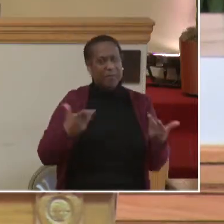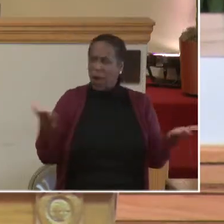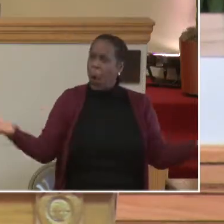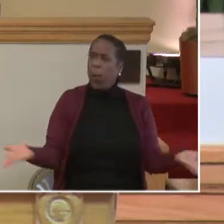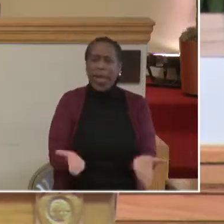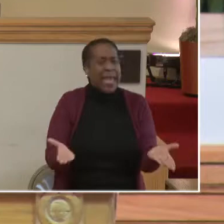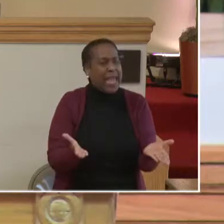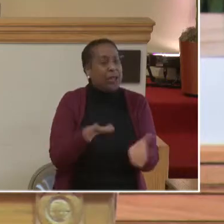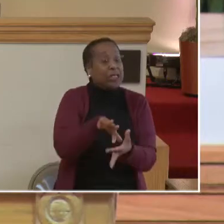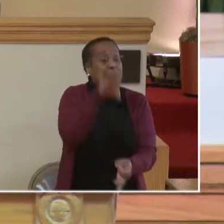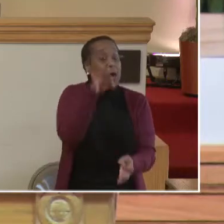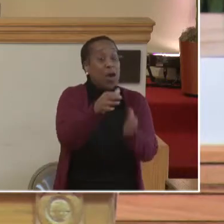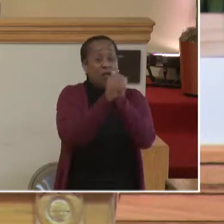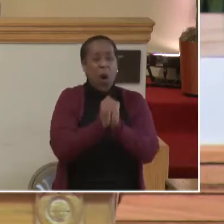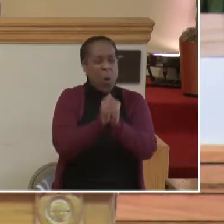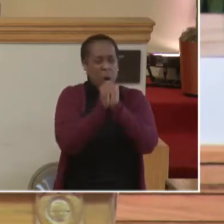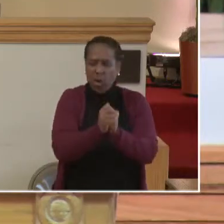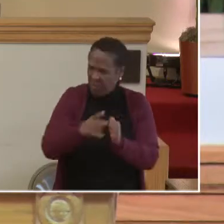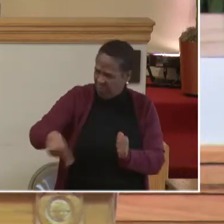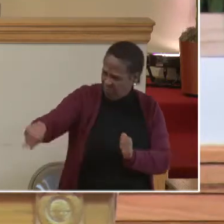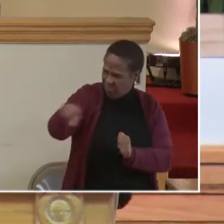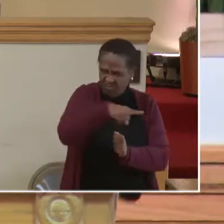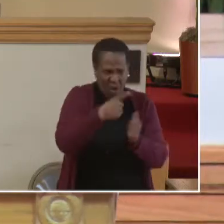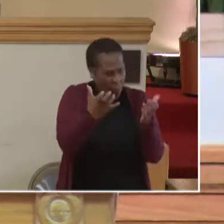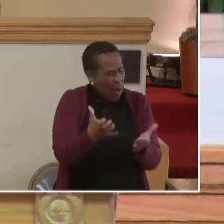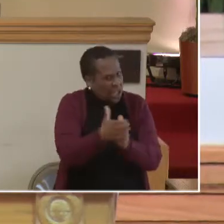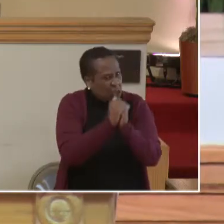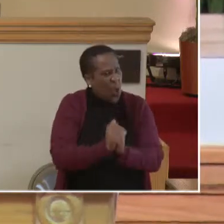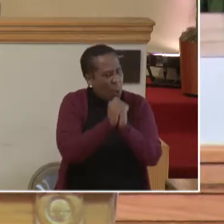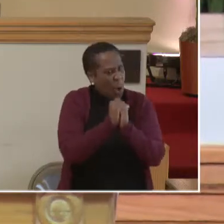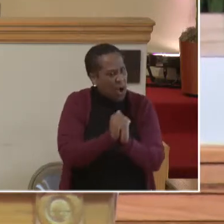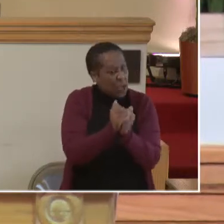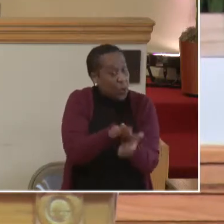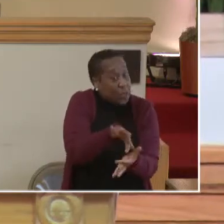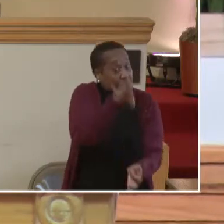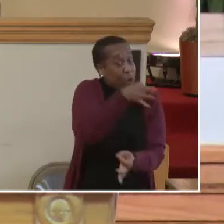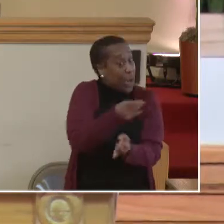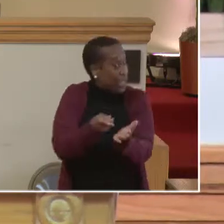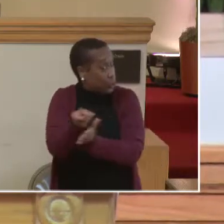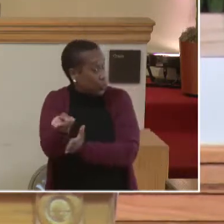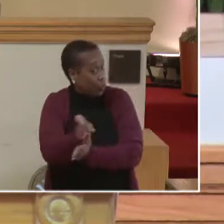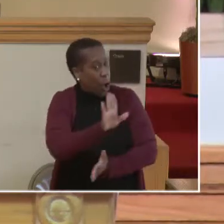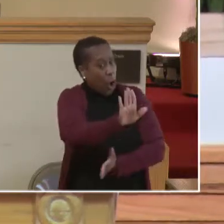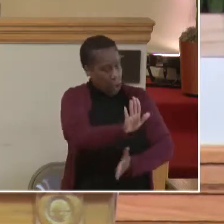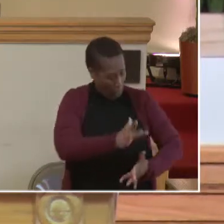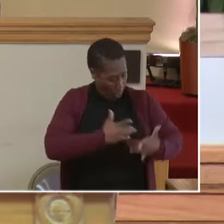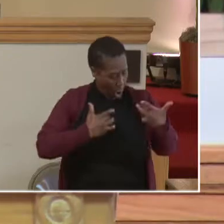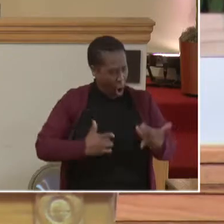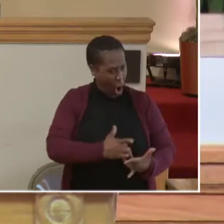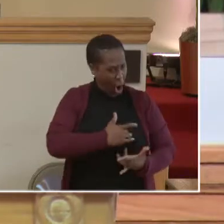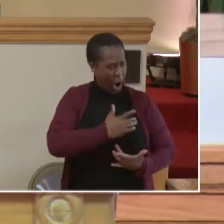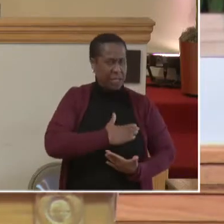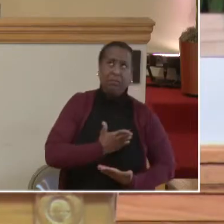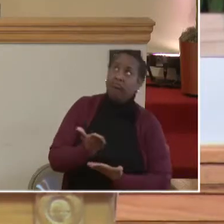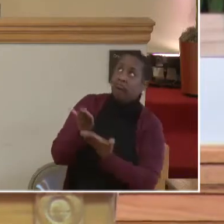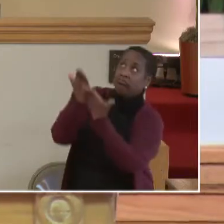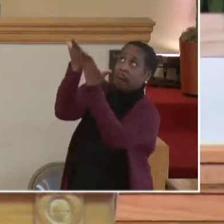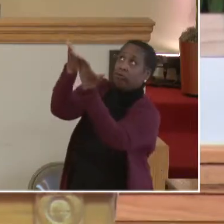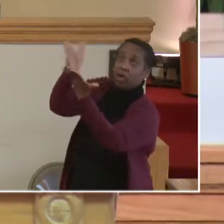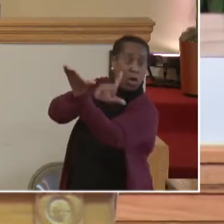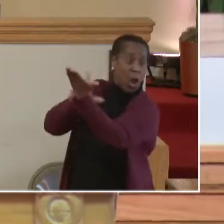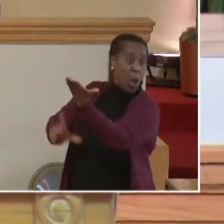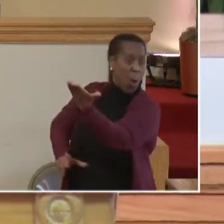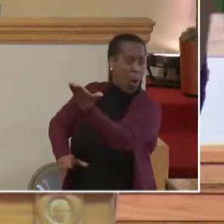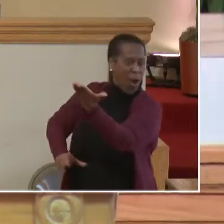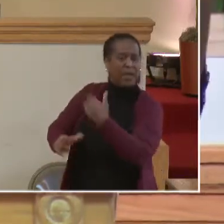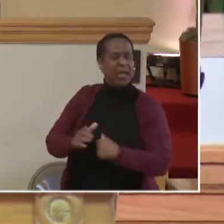worship? Anybody here in spirit and in truth can lift up your hearts to the Lord. Say, God, I need something from you. God,